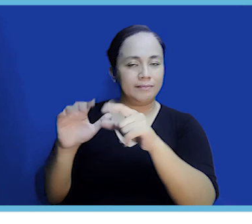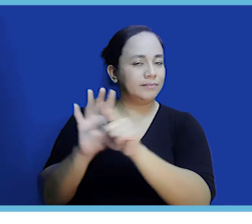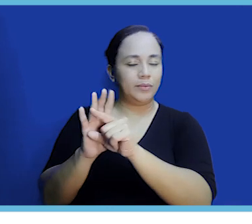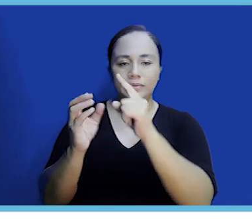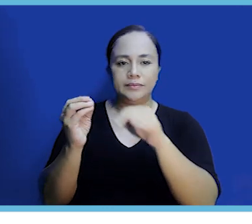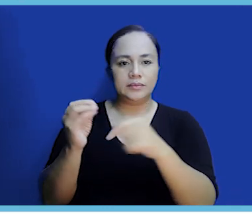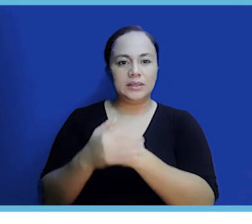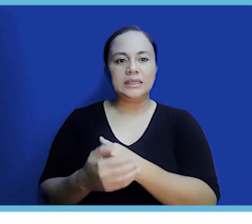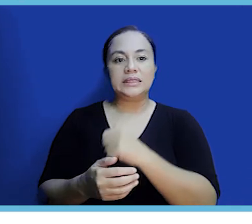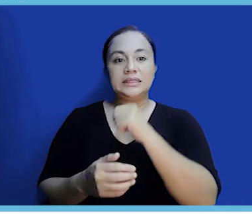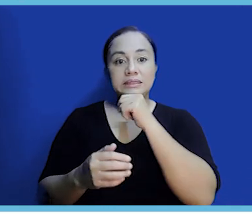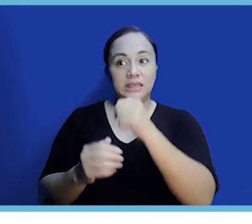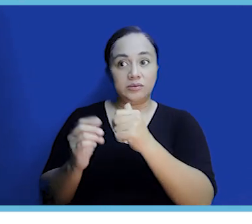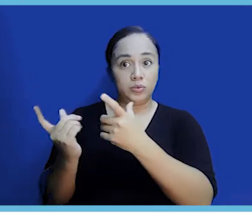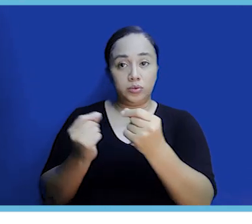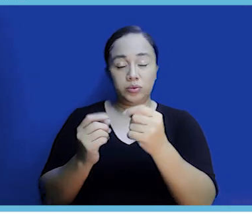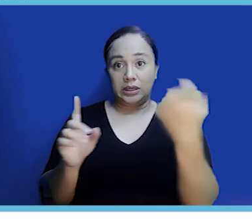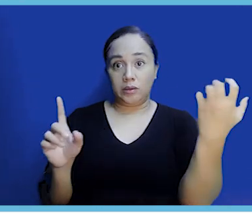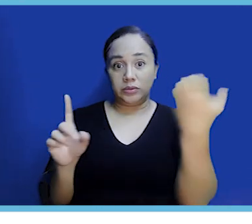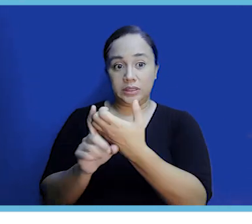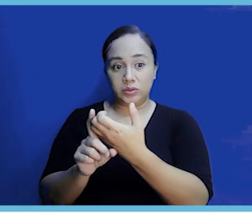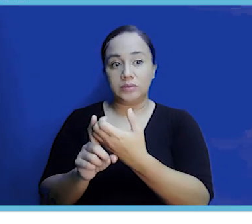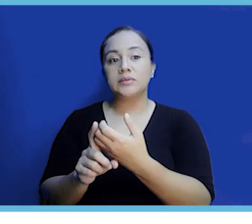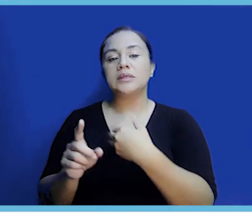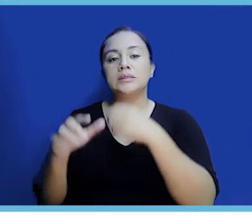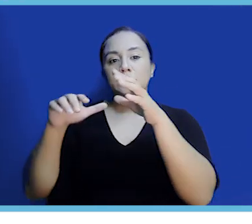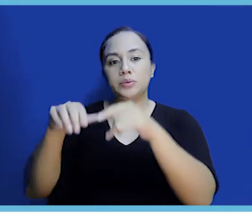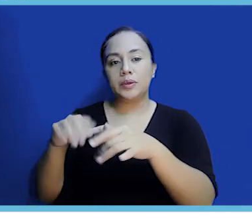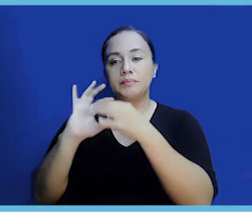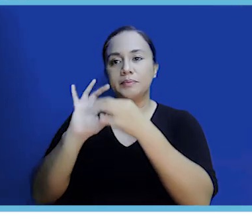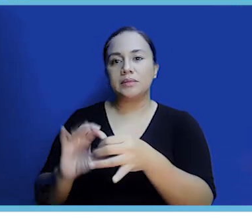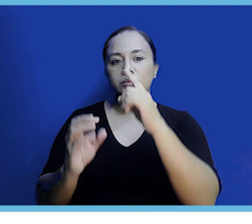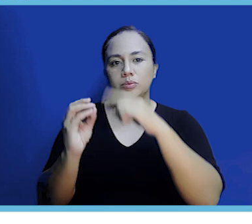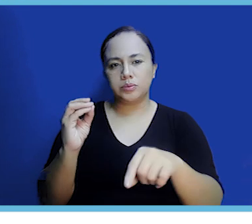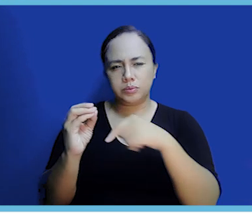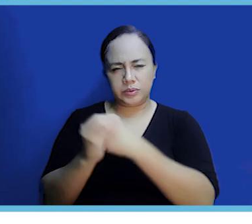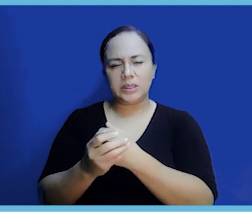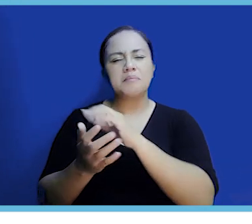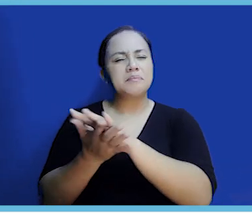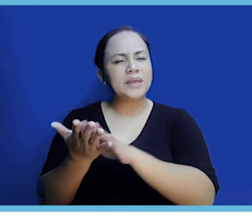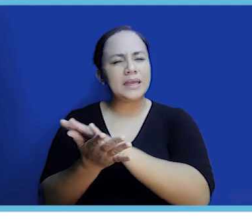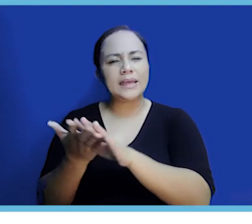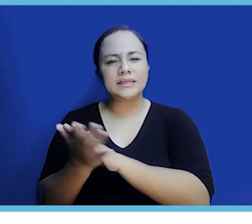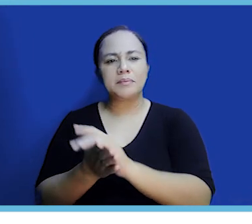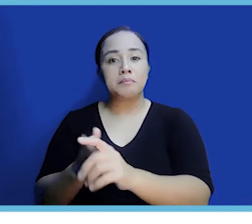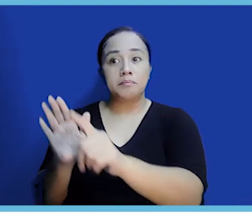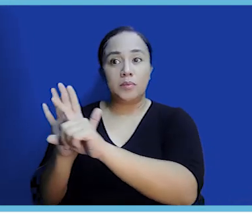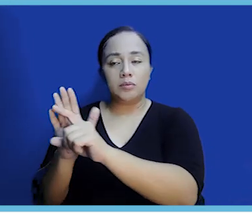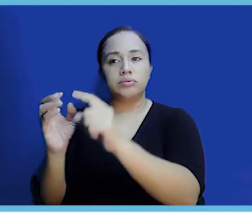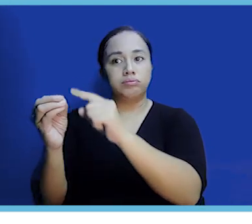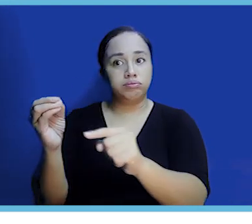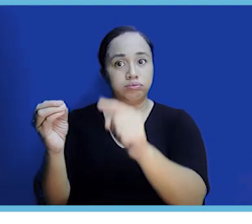disability. Denial of reasonable accommodation is disability-based discrimination. It is a combination